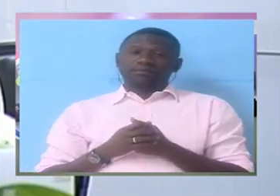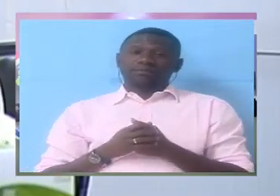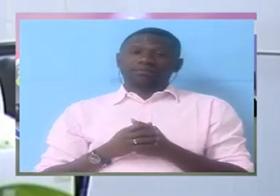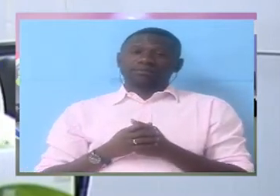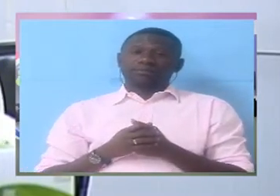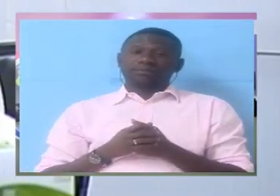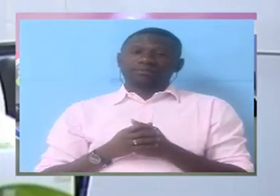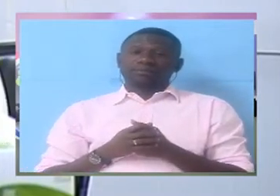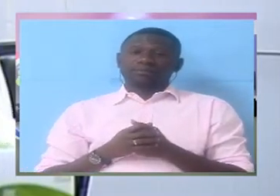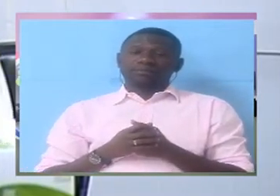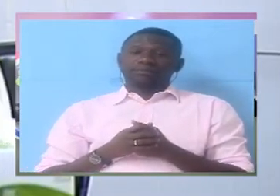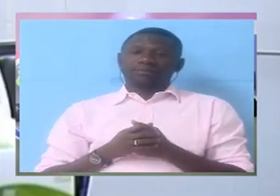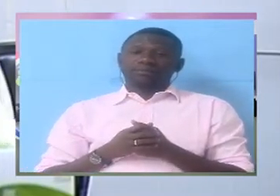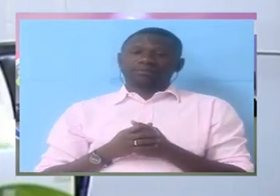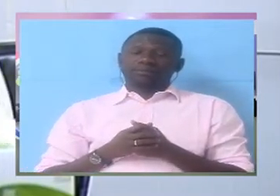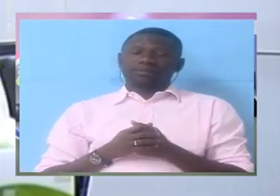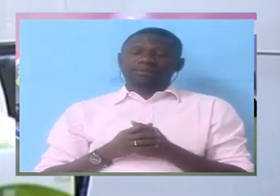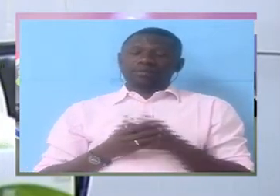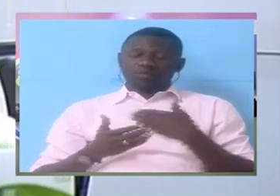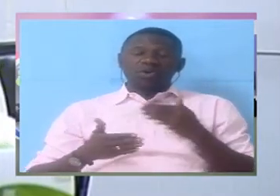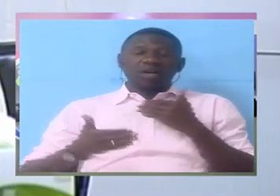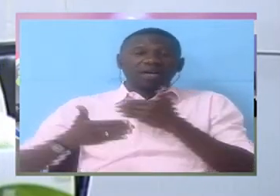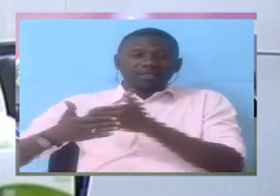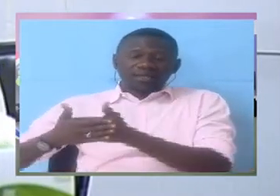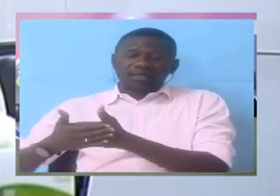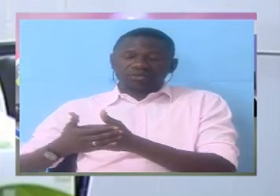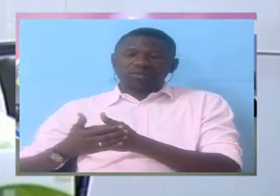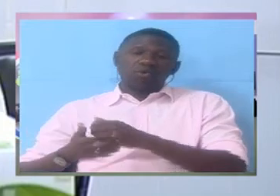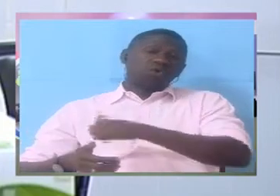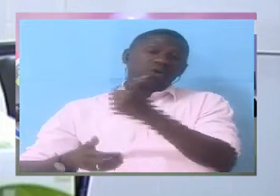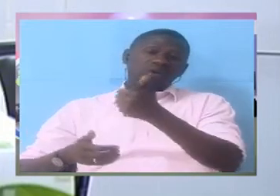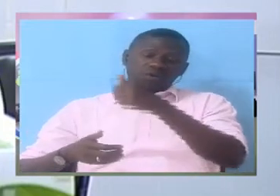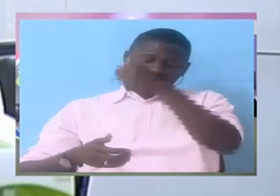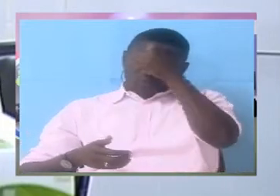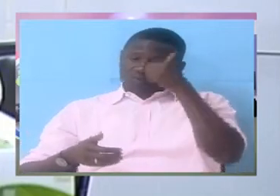attached to another task force.